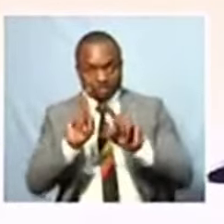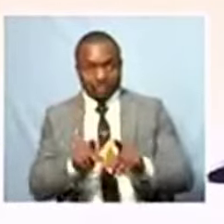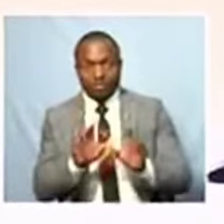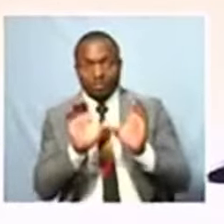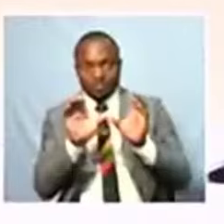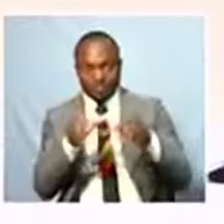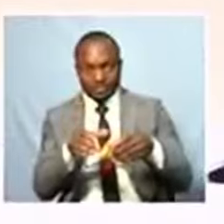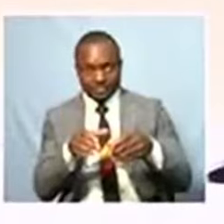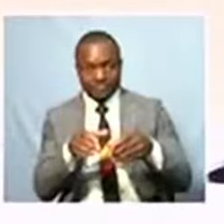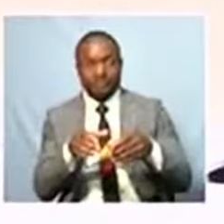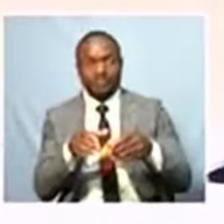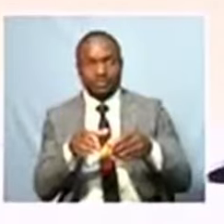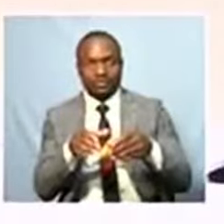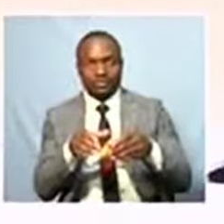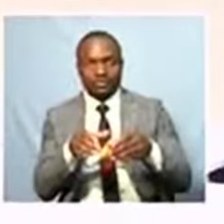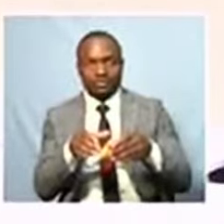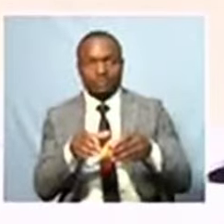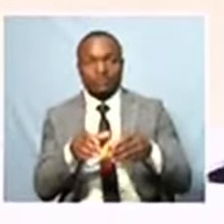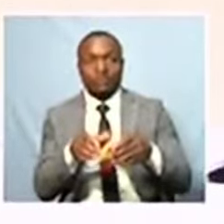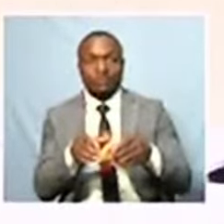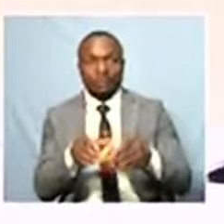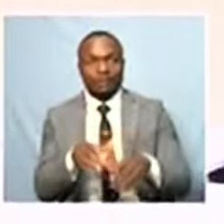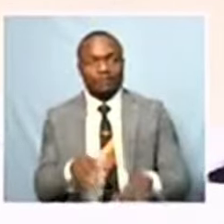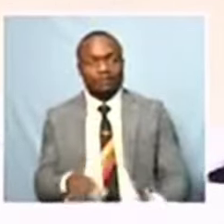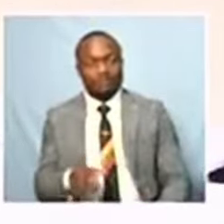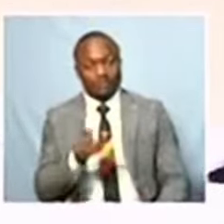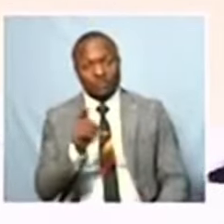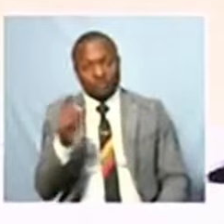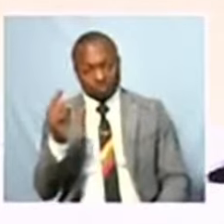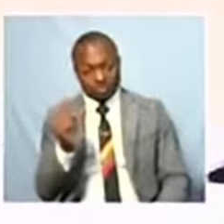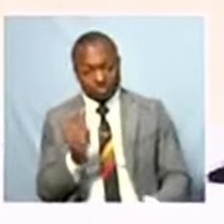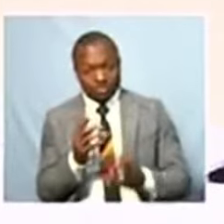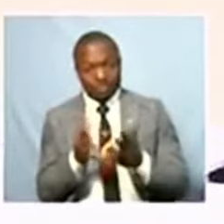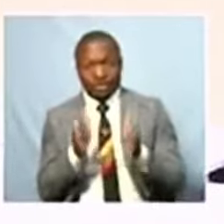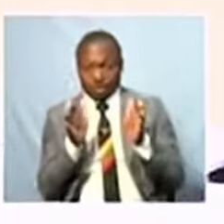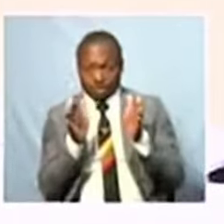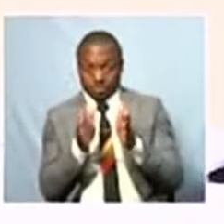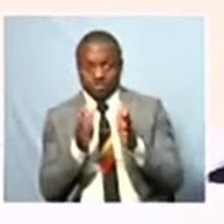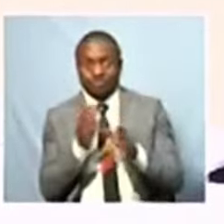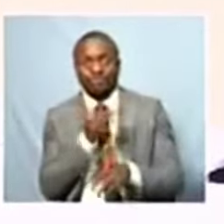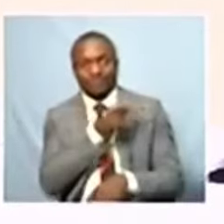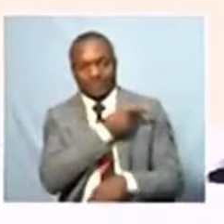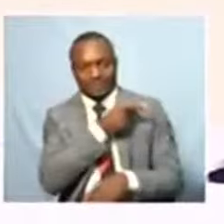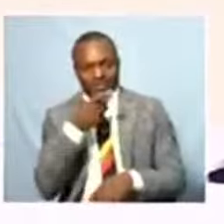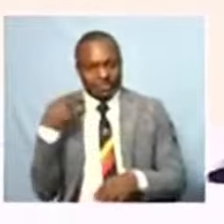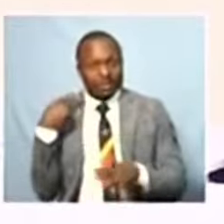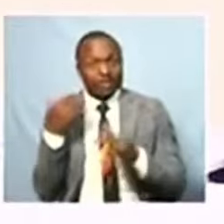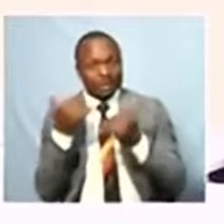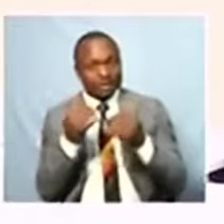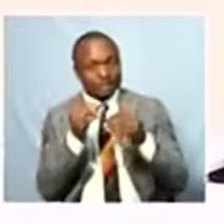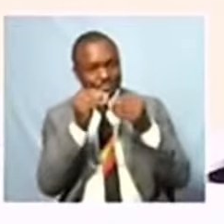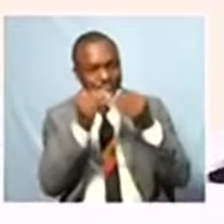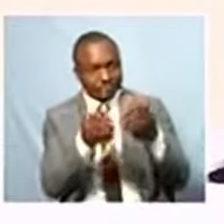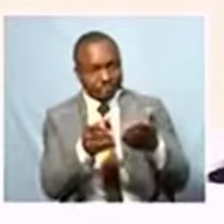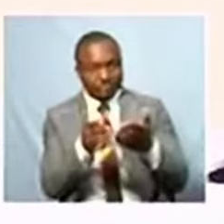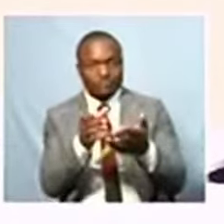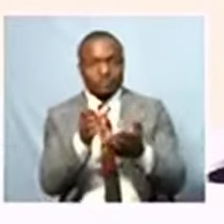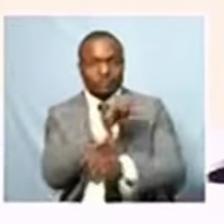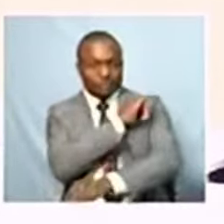of my honorable members. As you are here, this is a main Parliament. I'm now therefore giving you Cap